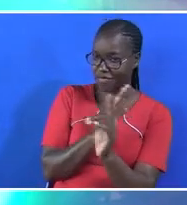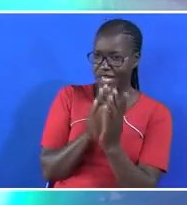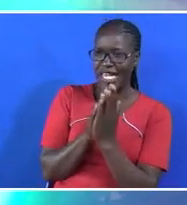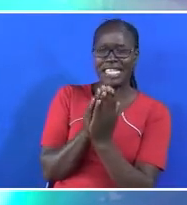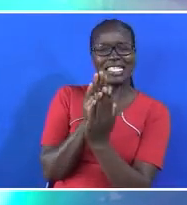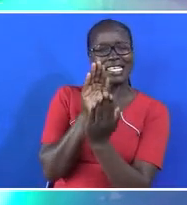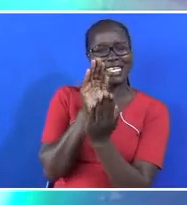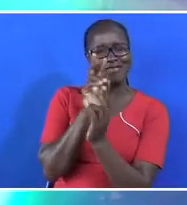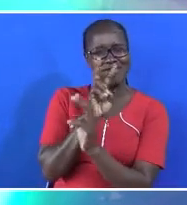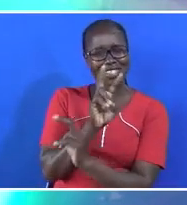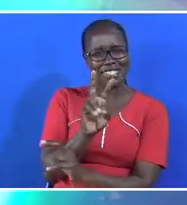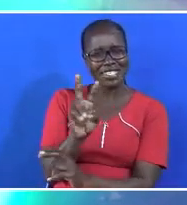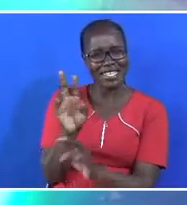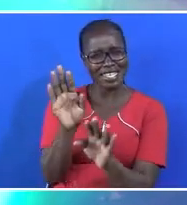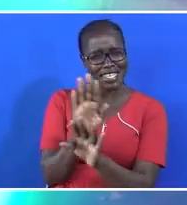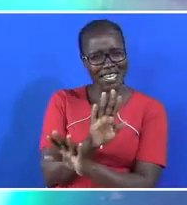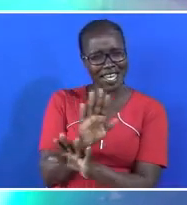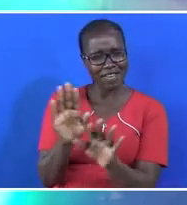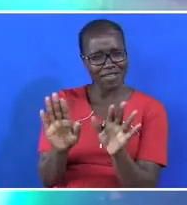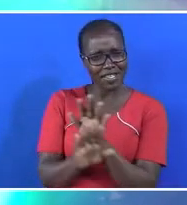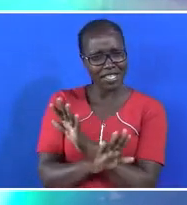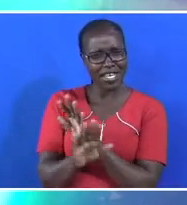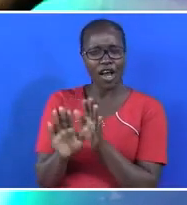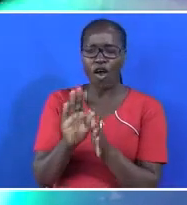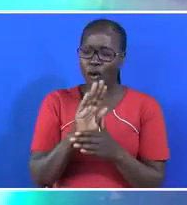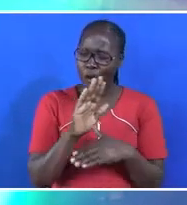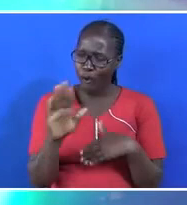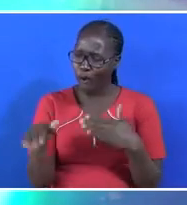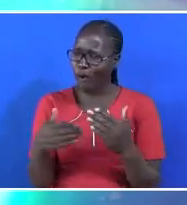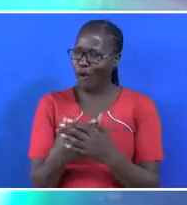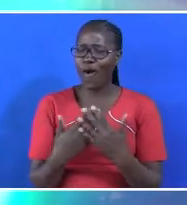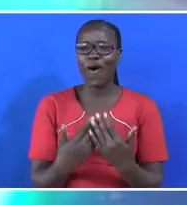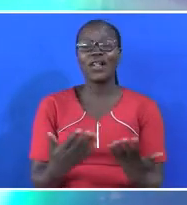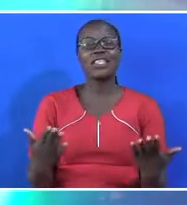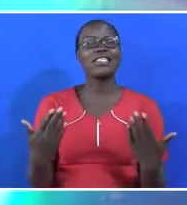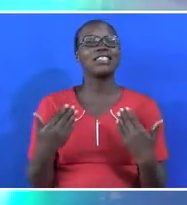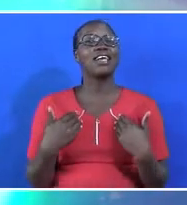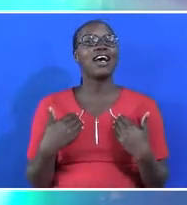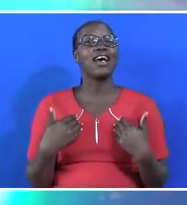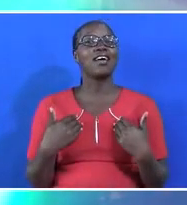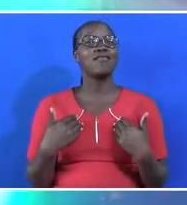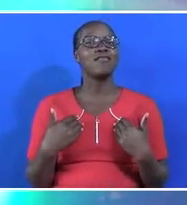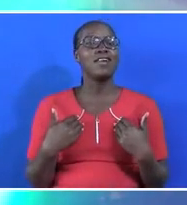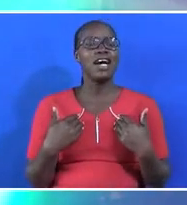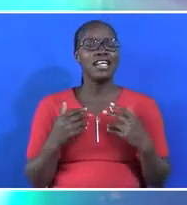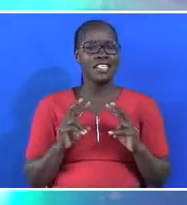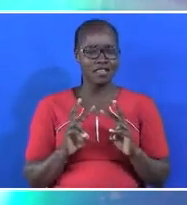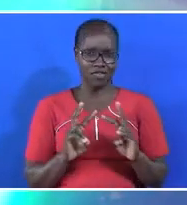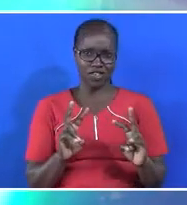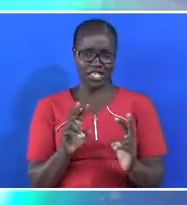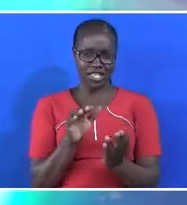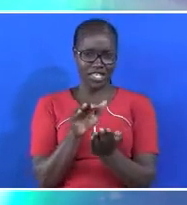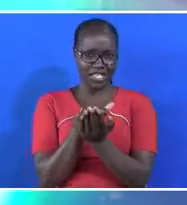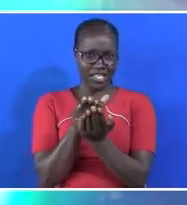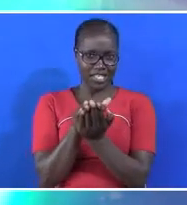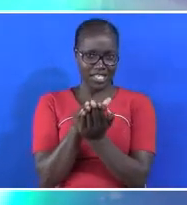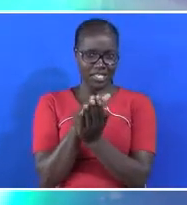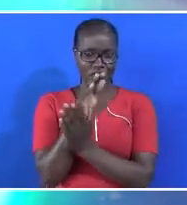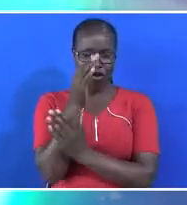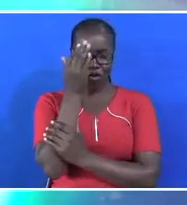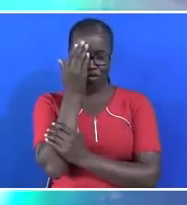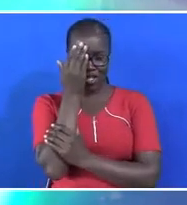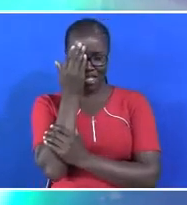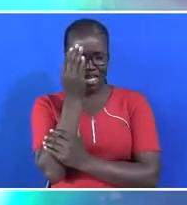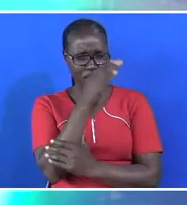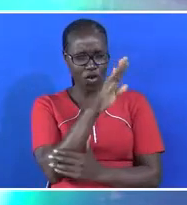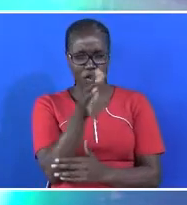seen everything. They have seen all the things that I have. They have seen the treasures of Israel. All of it I